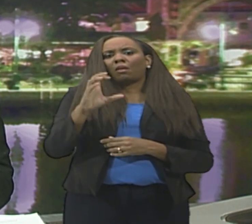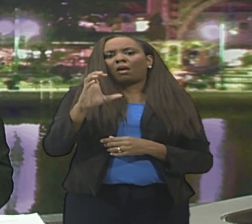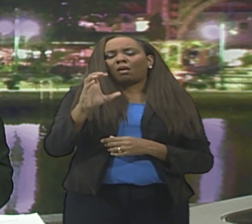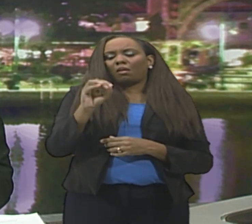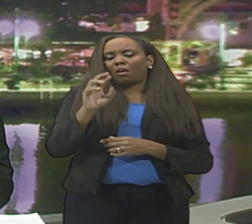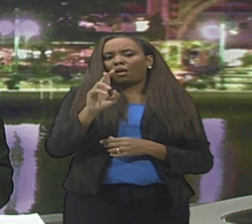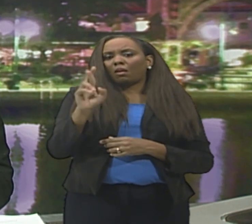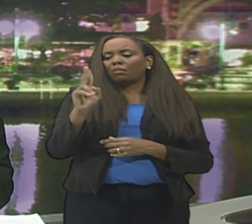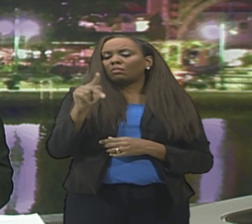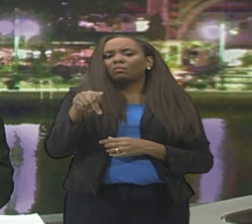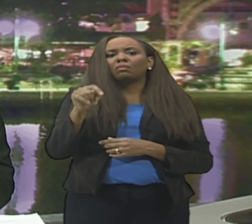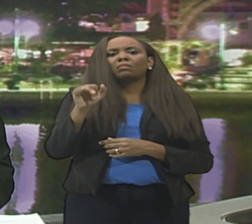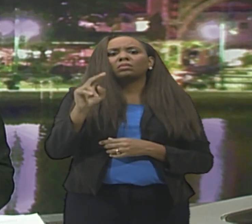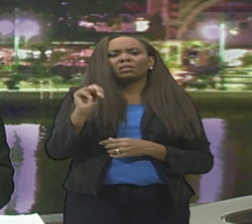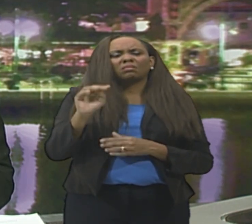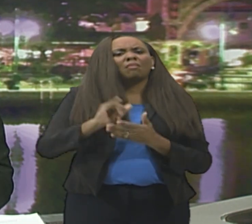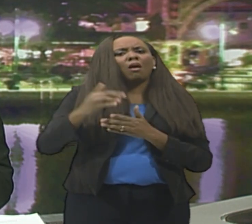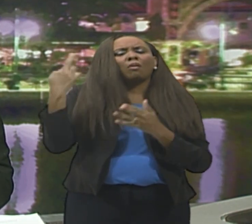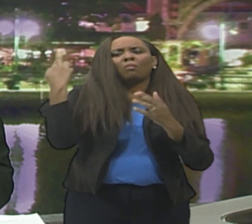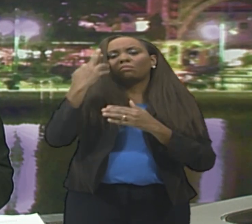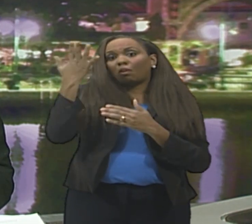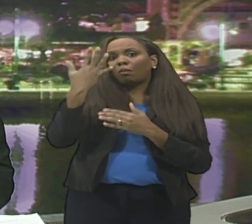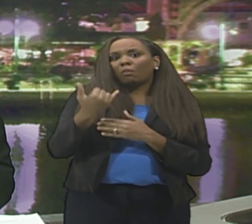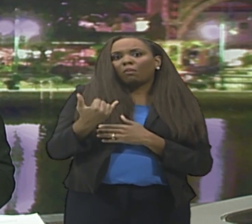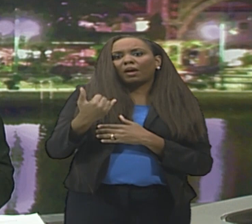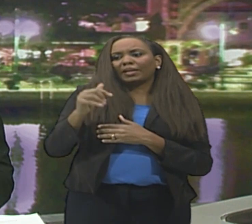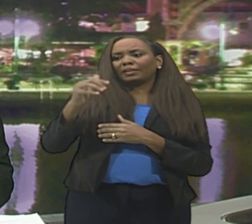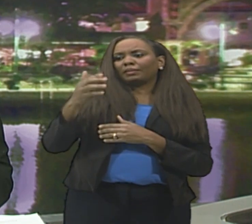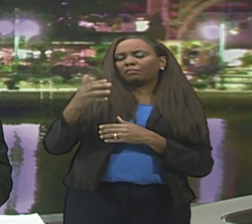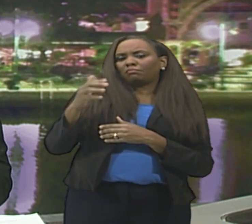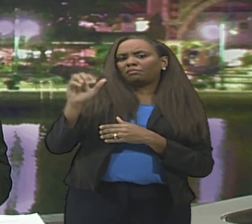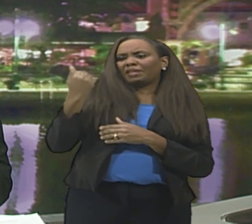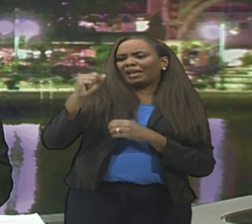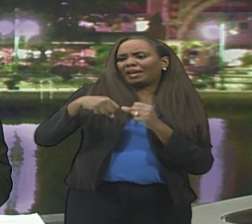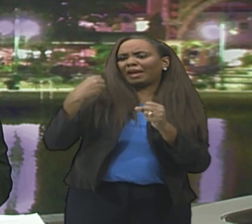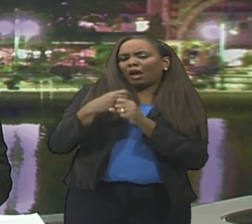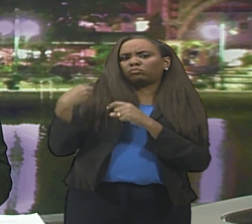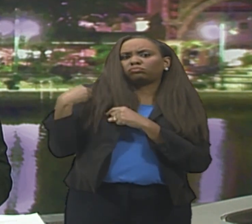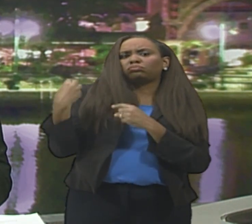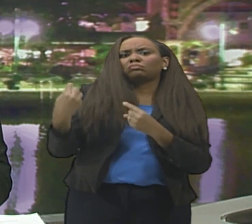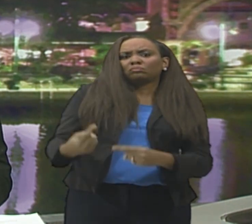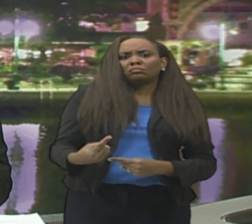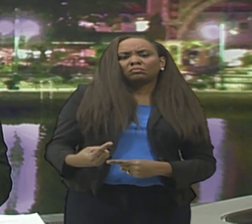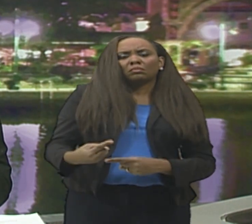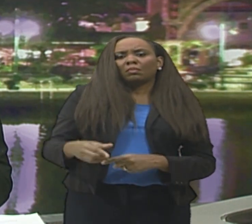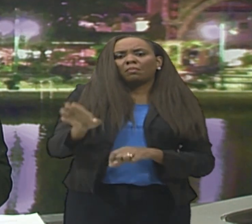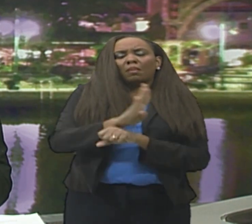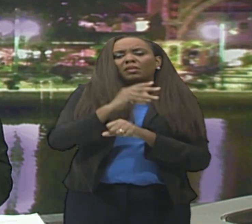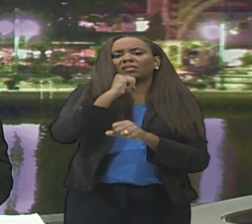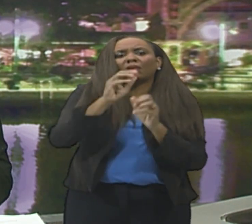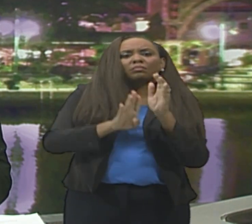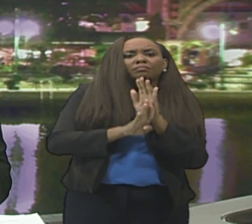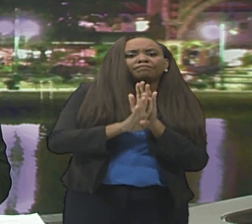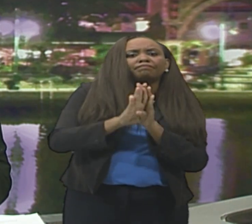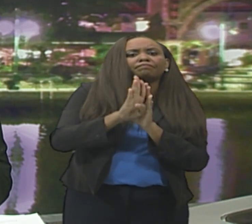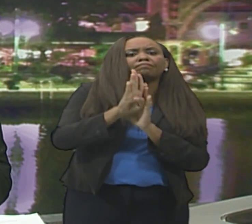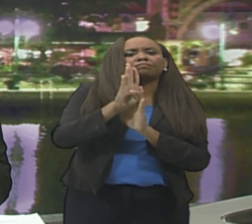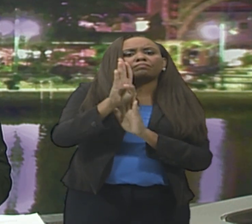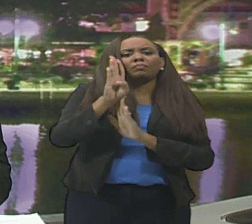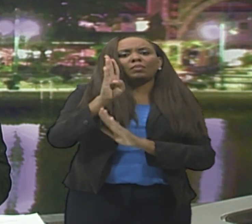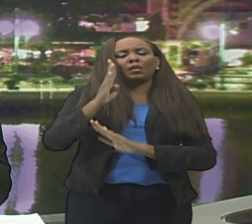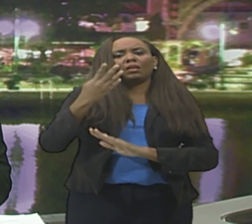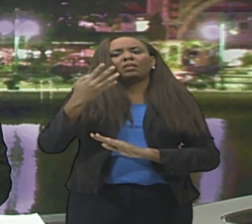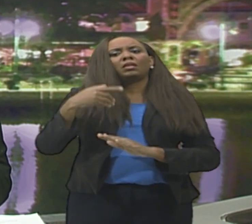Barbados' weak economic growth over the past decade. She says the link between corruption and anemic growth has long